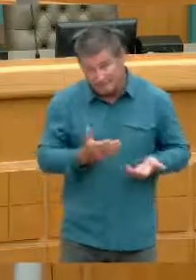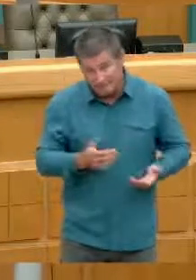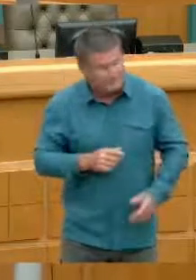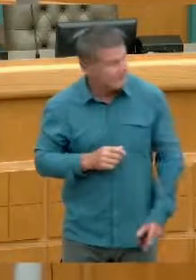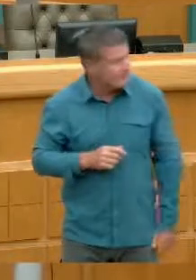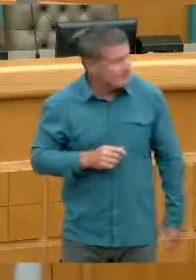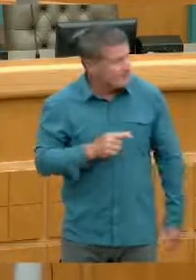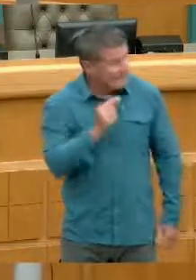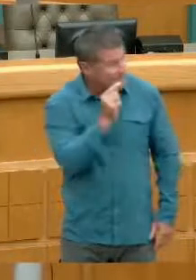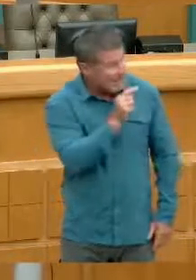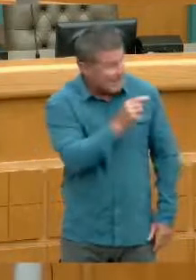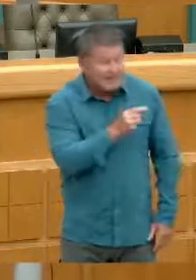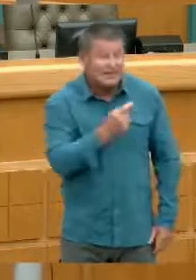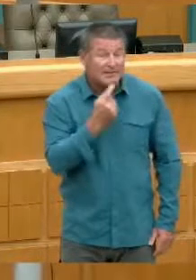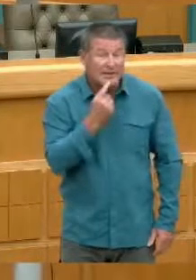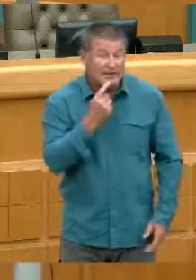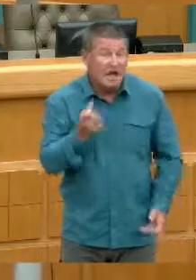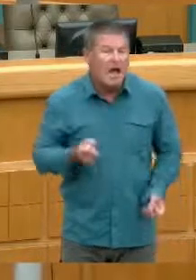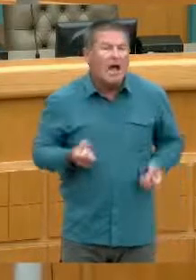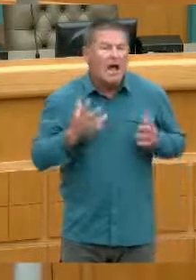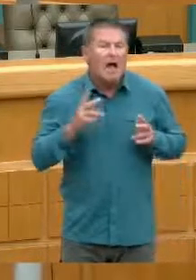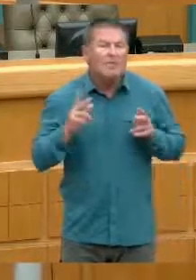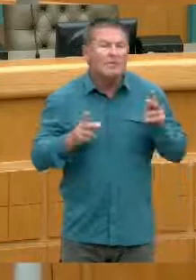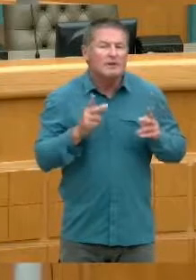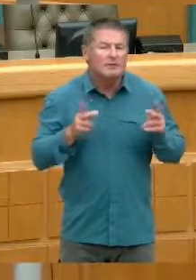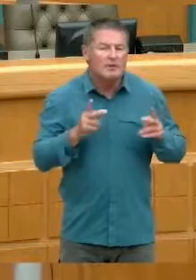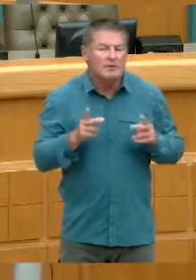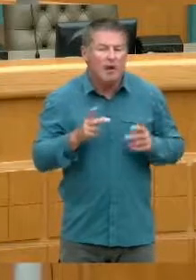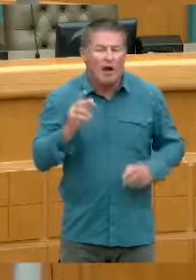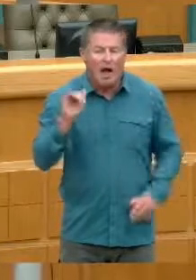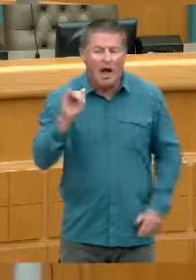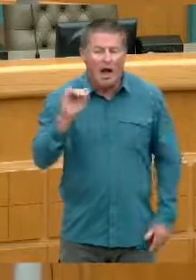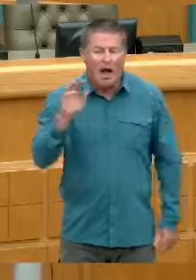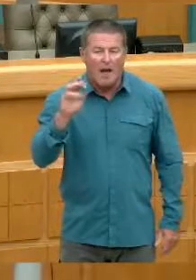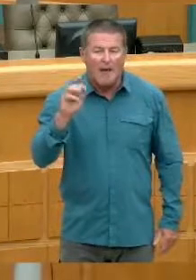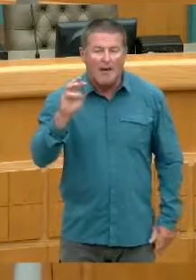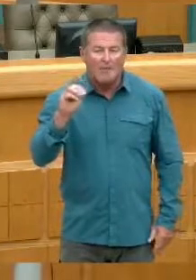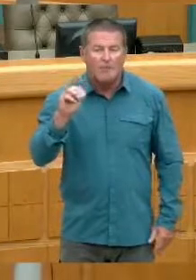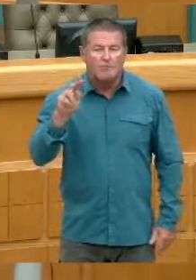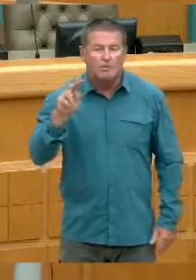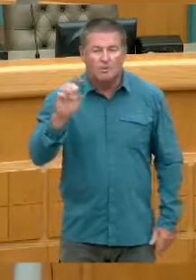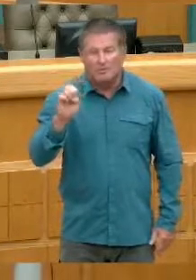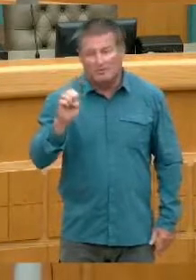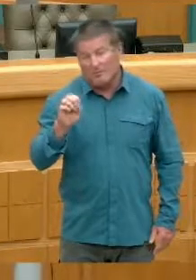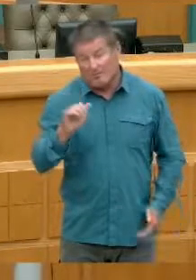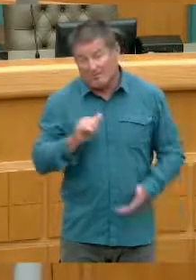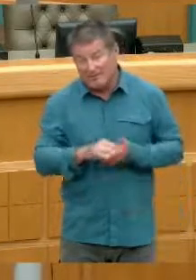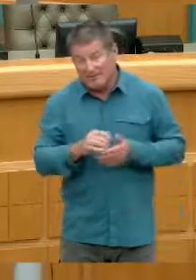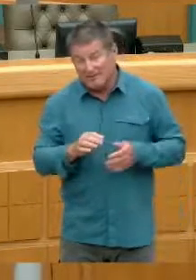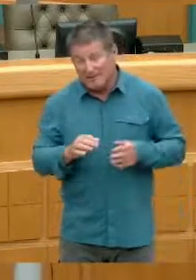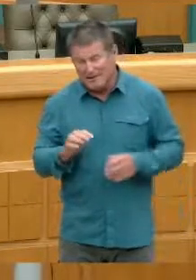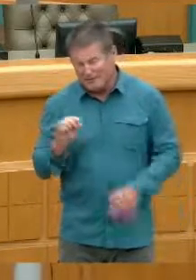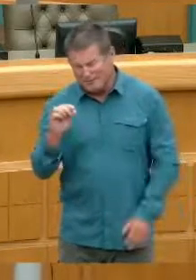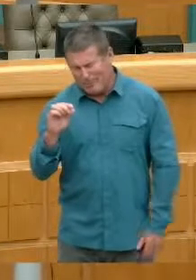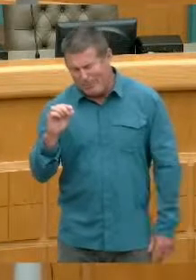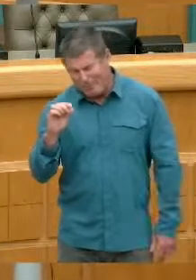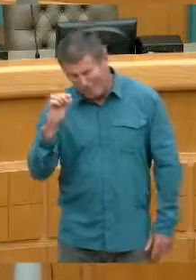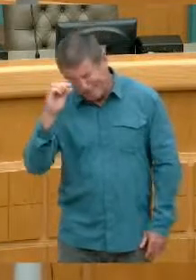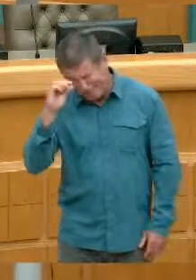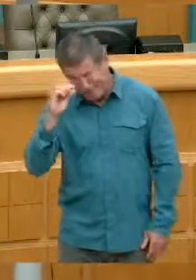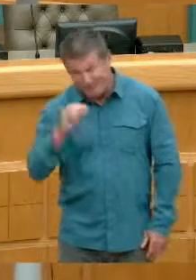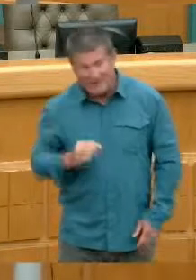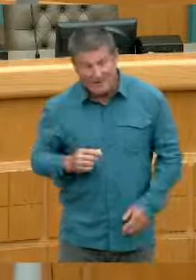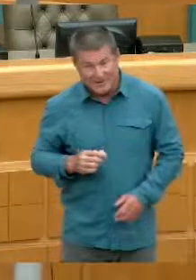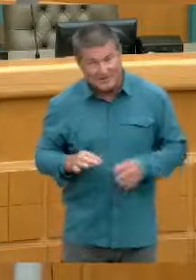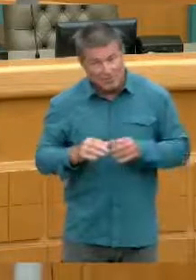idea of how many people in the community are immune at some point. And it's a very small amount, which is the